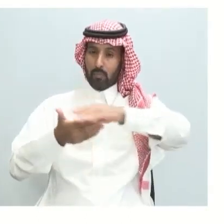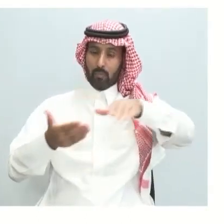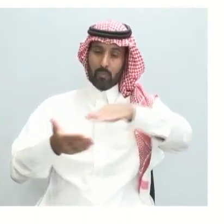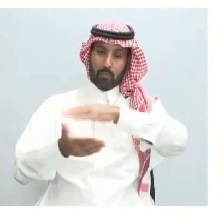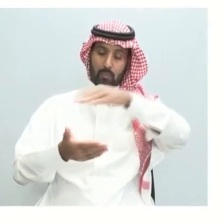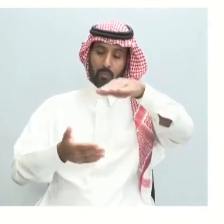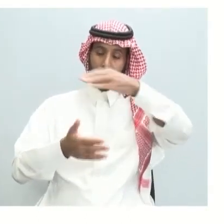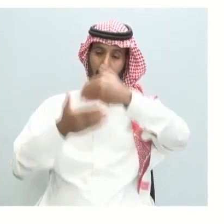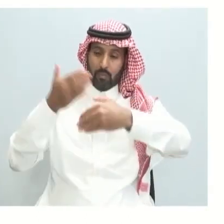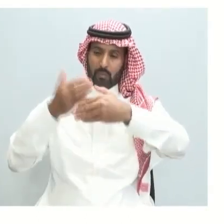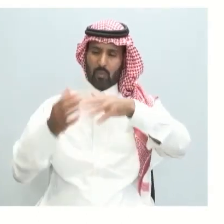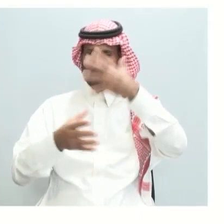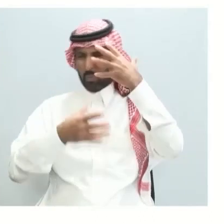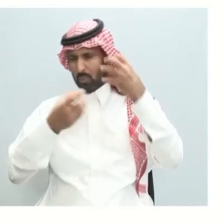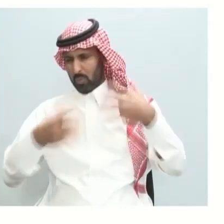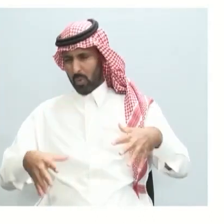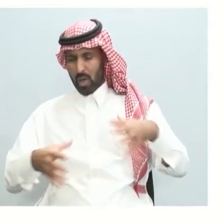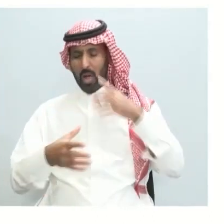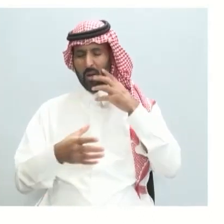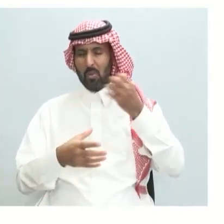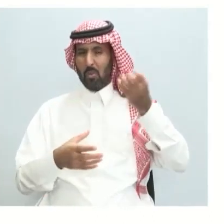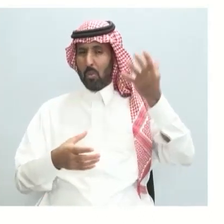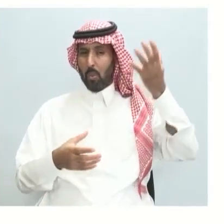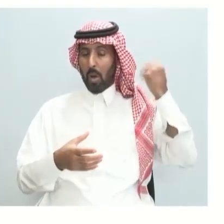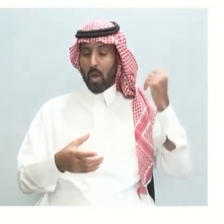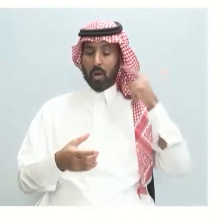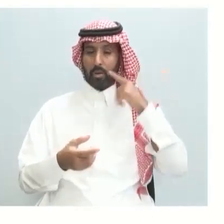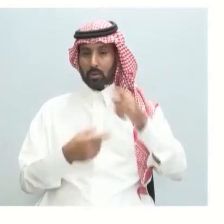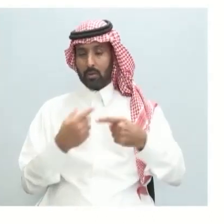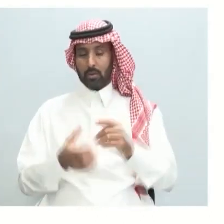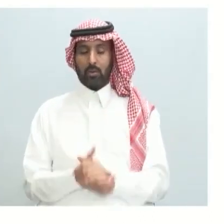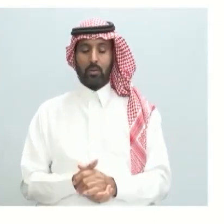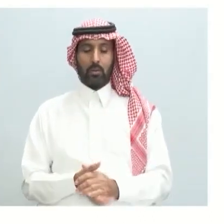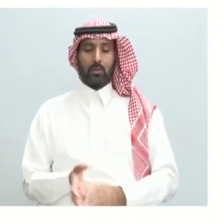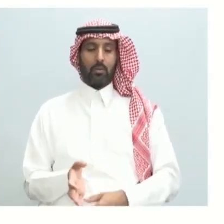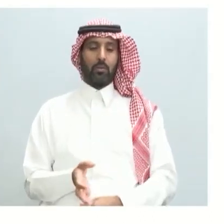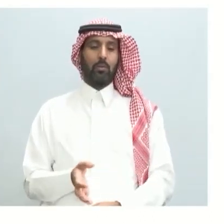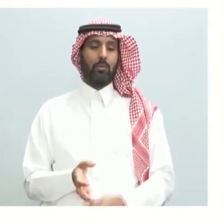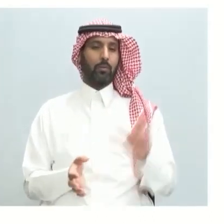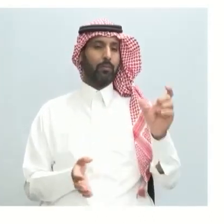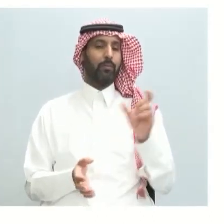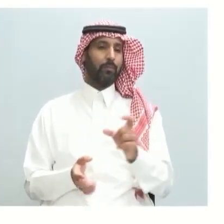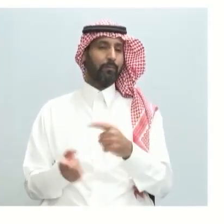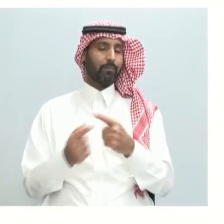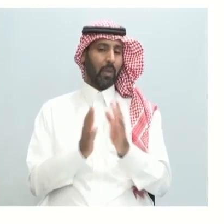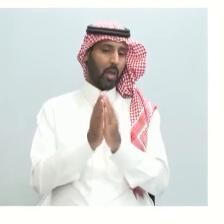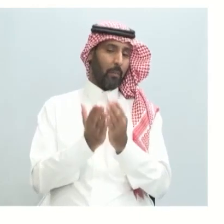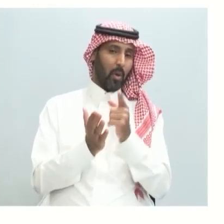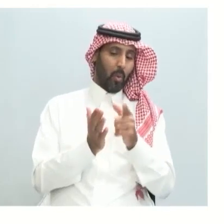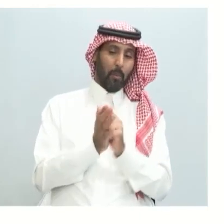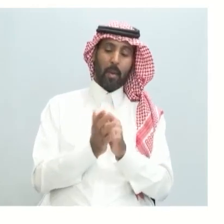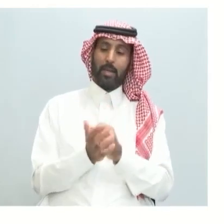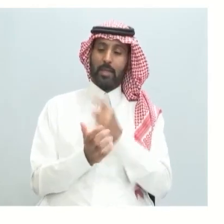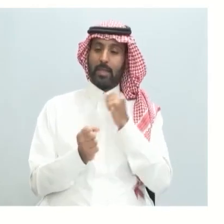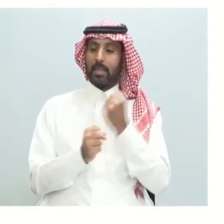that it's damaged or in poor condition because it's used over the years. Now let's open our books in